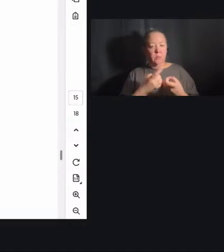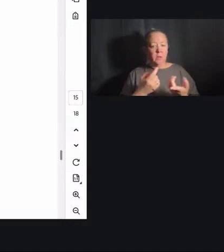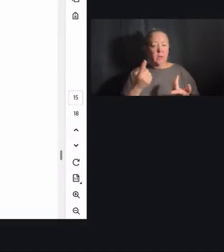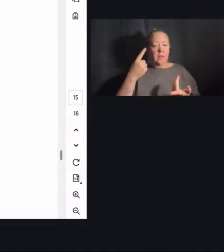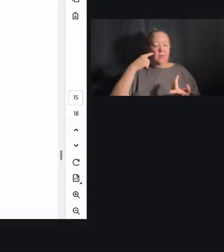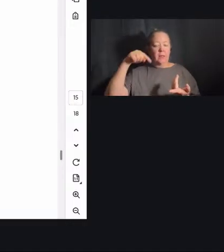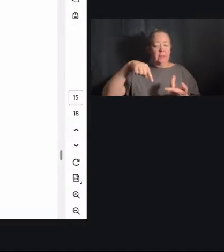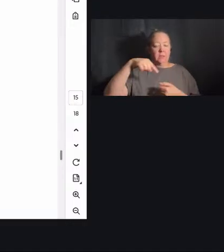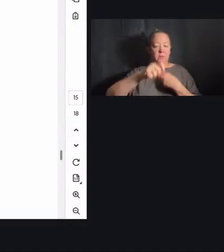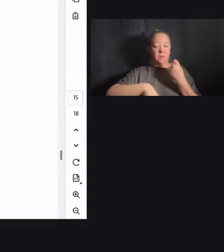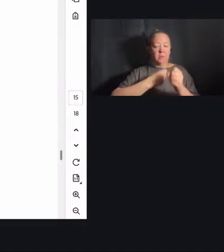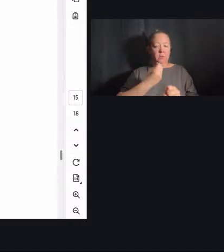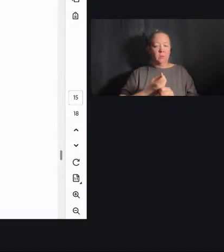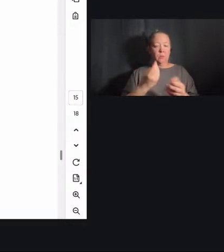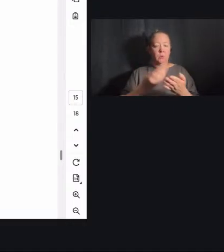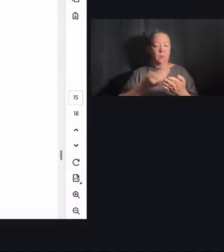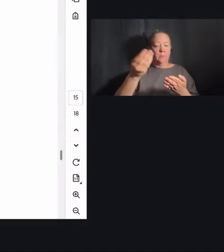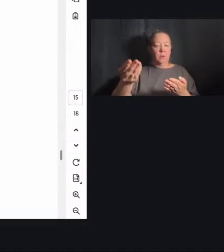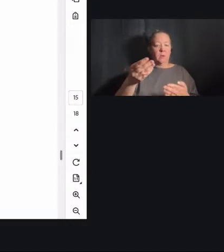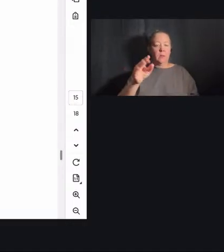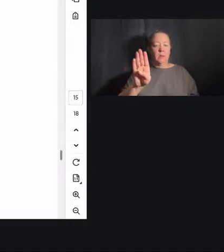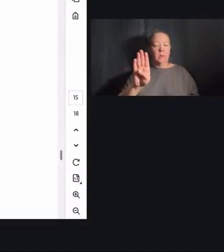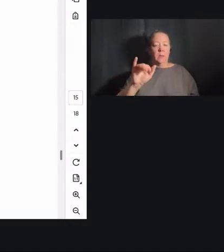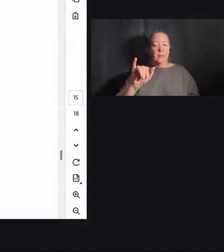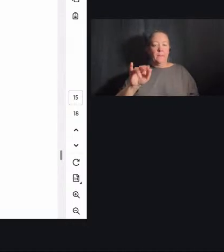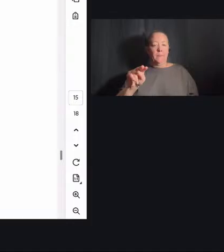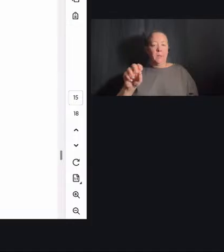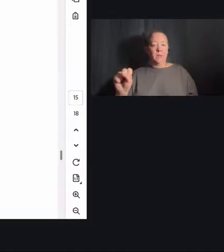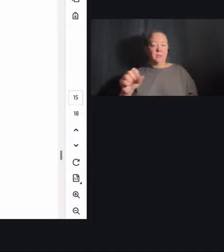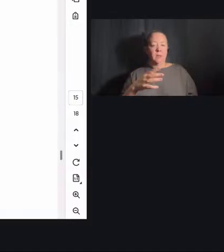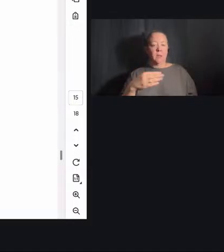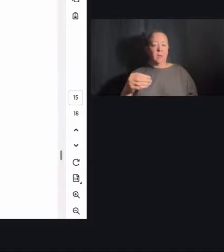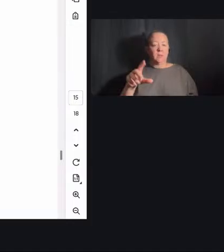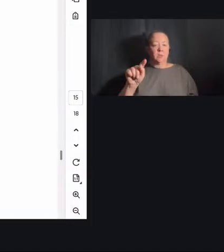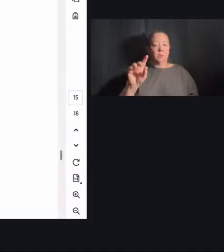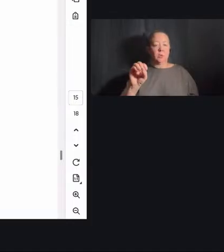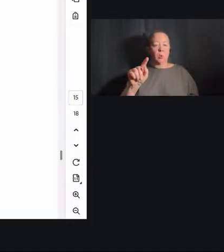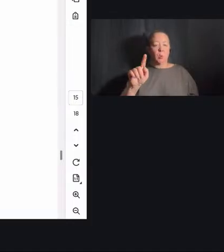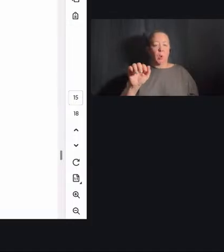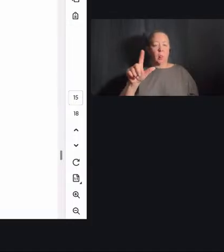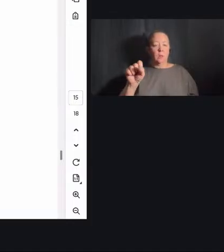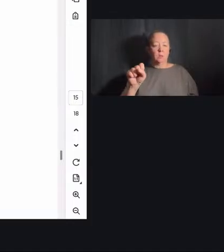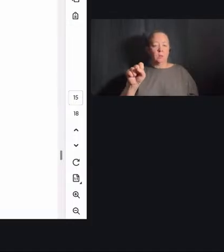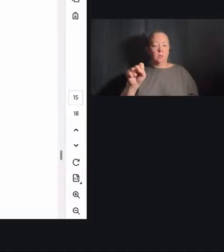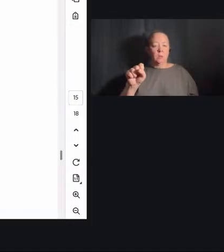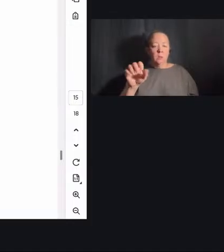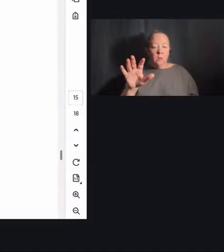No, because there's no actuals for this year.